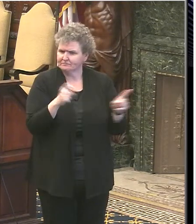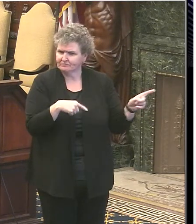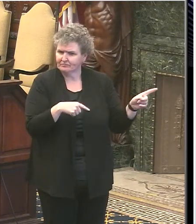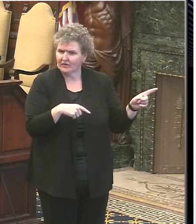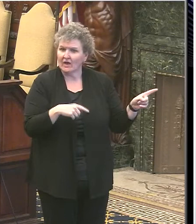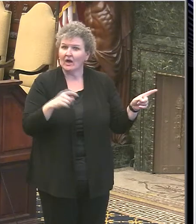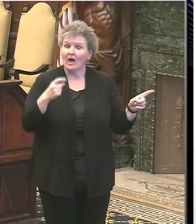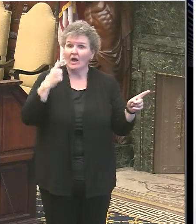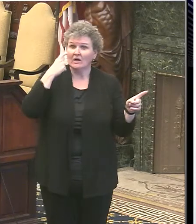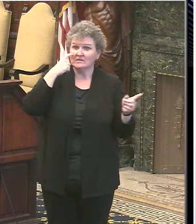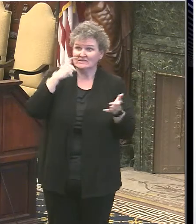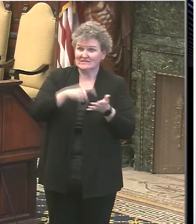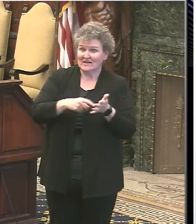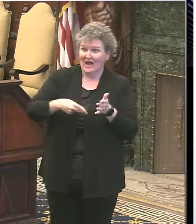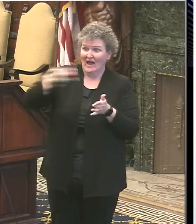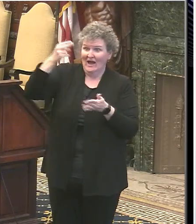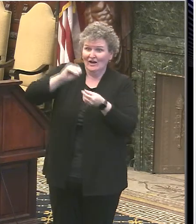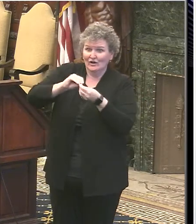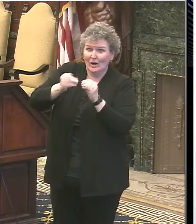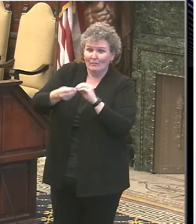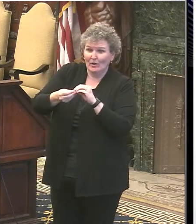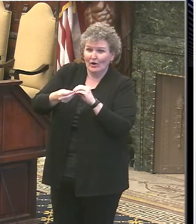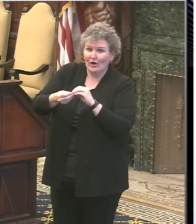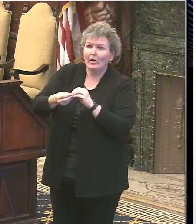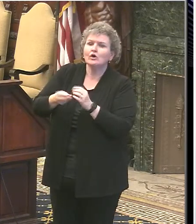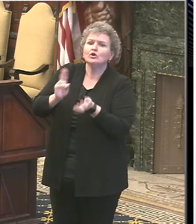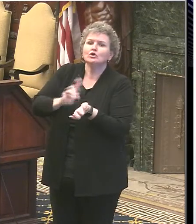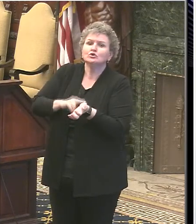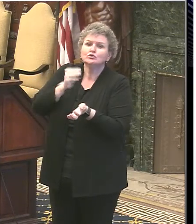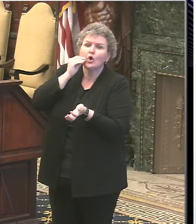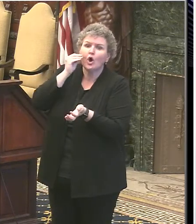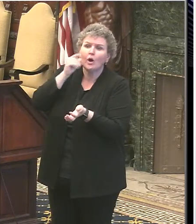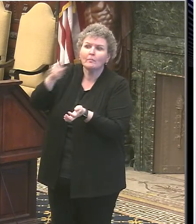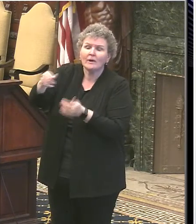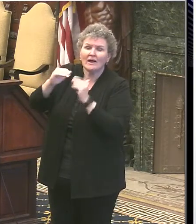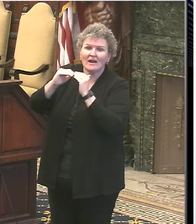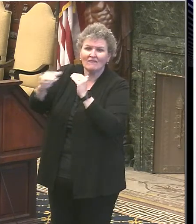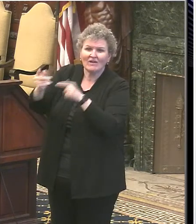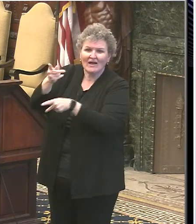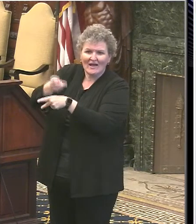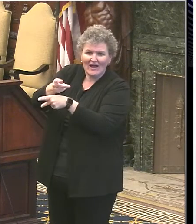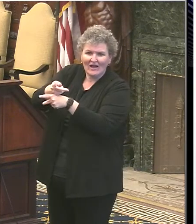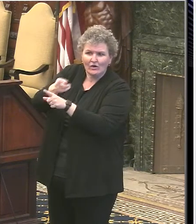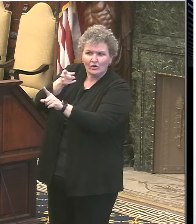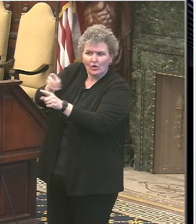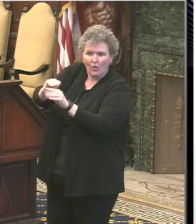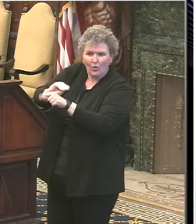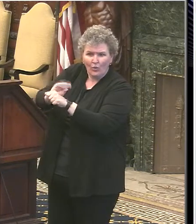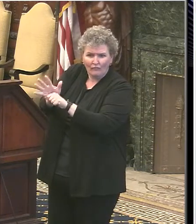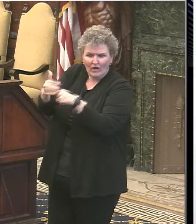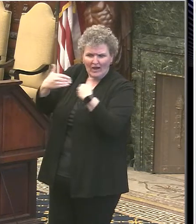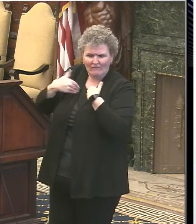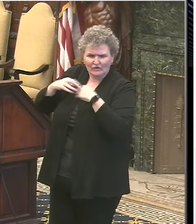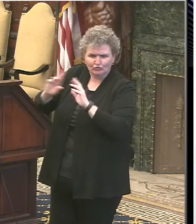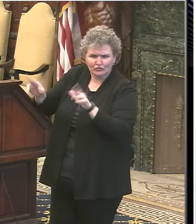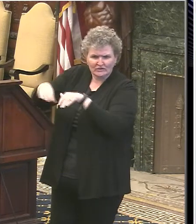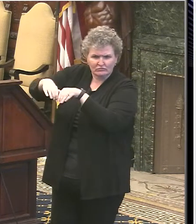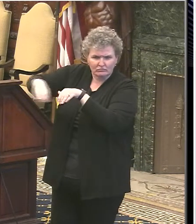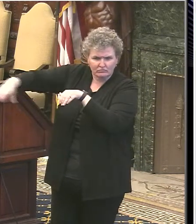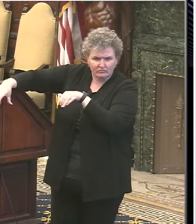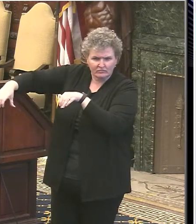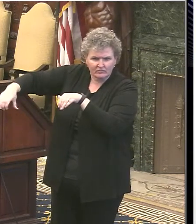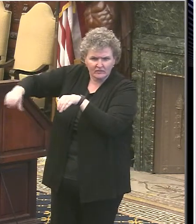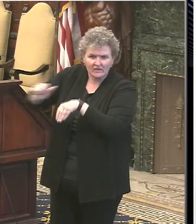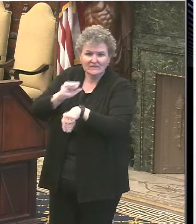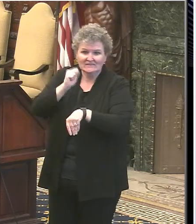was for people who are nursing home level care who had COVID to be treated. We realized that if we set up a facility that could do